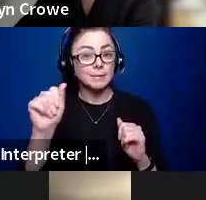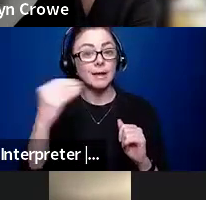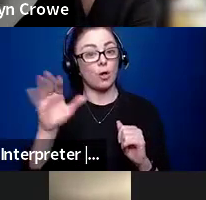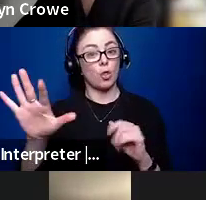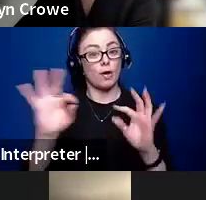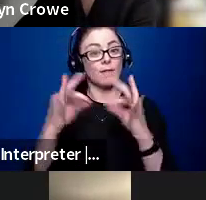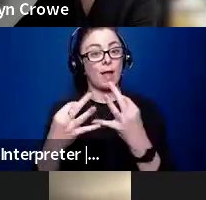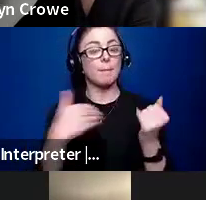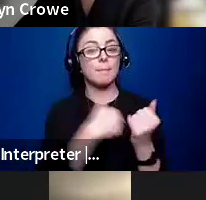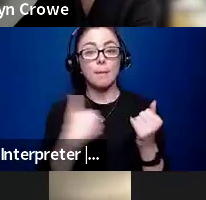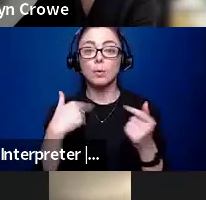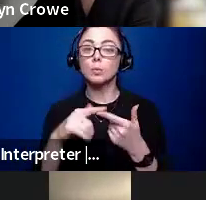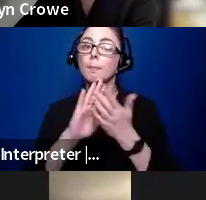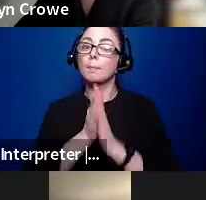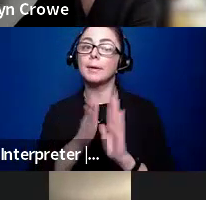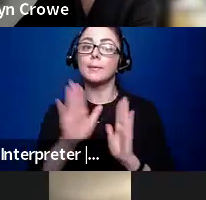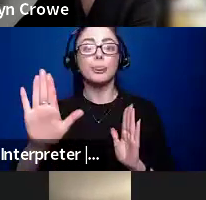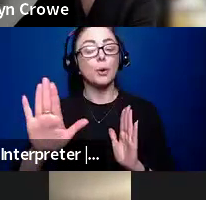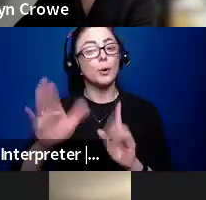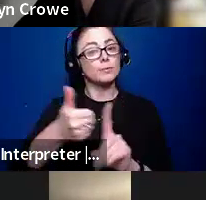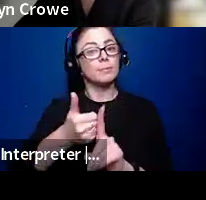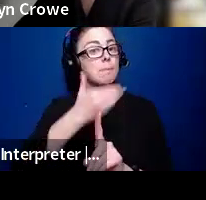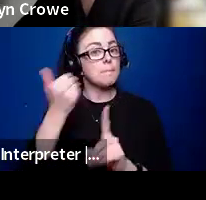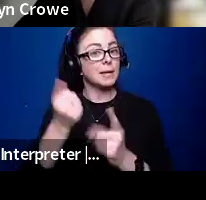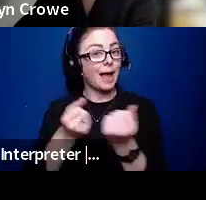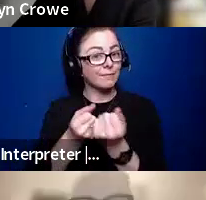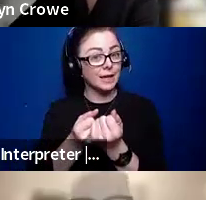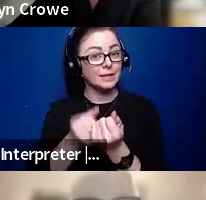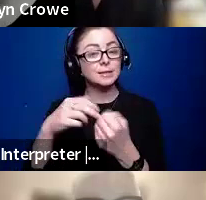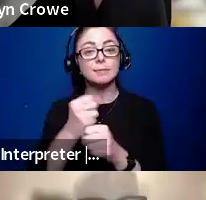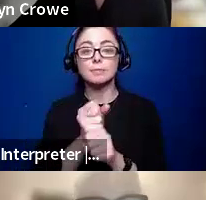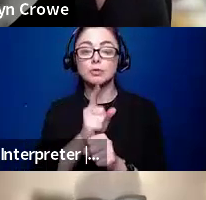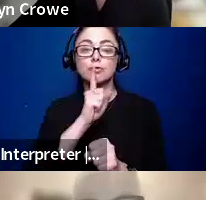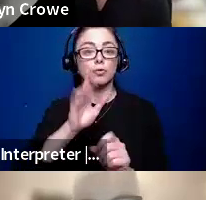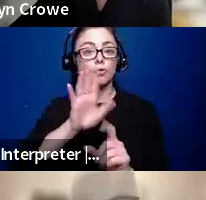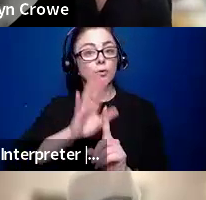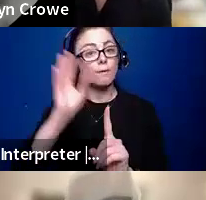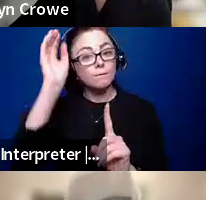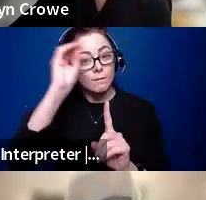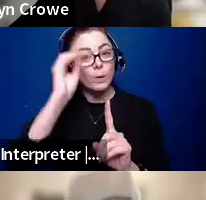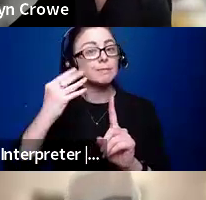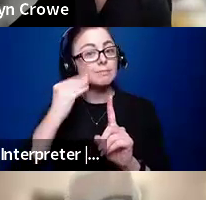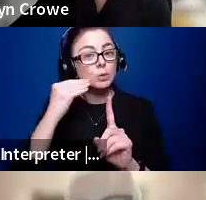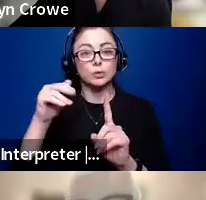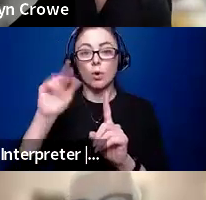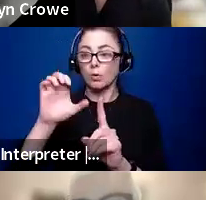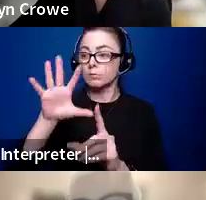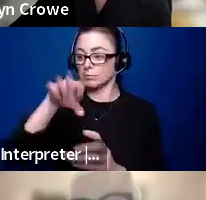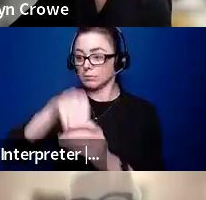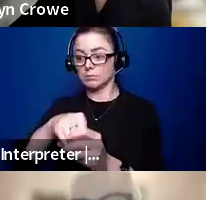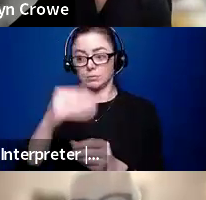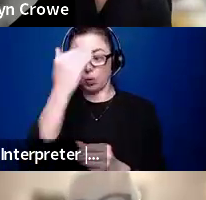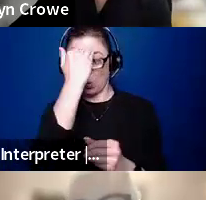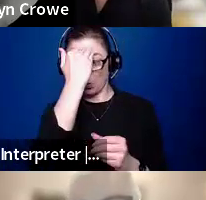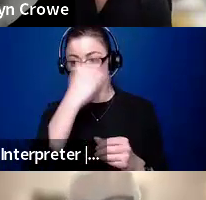their own best advocates and making sure that their voices are being heard and how they can go about doing that and effective ways to do